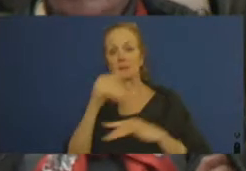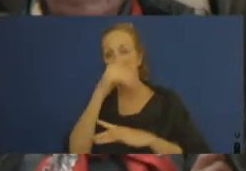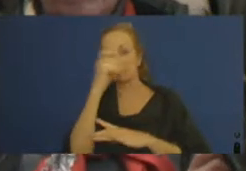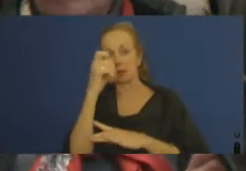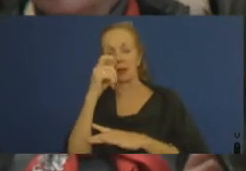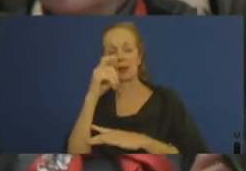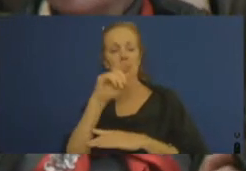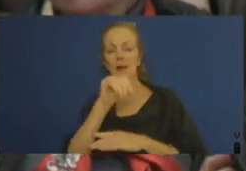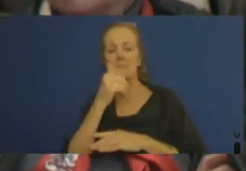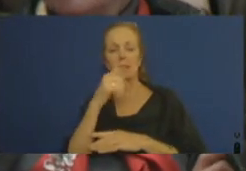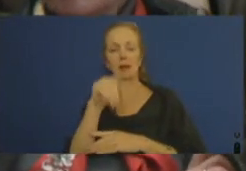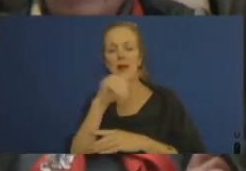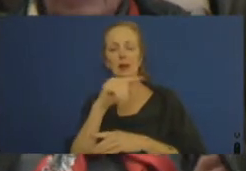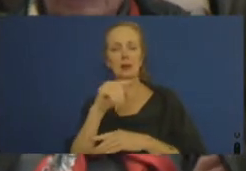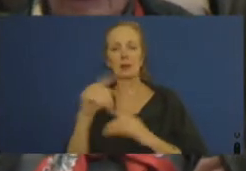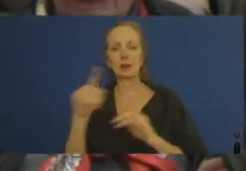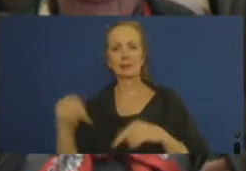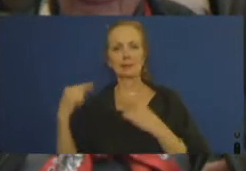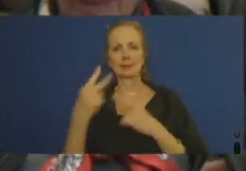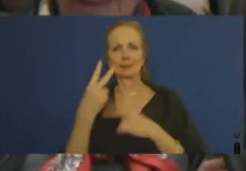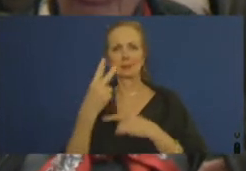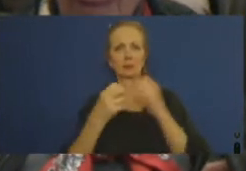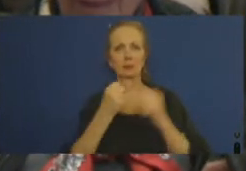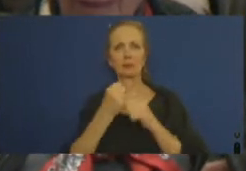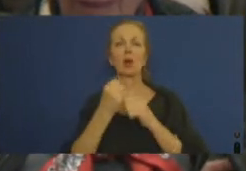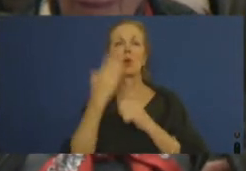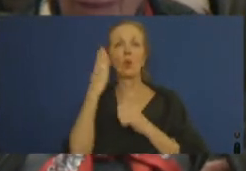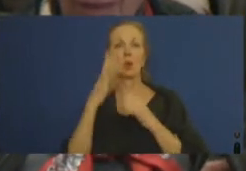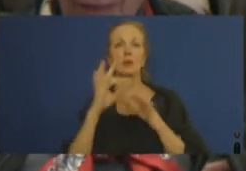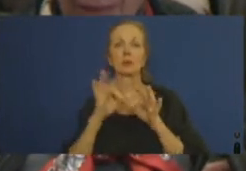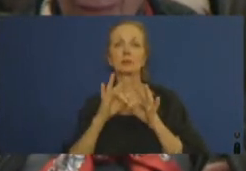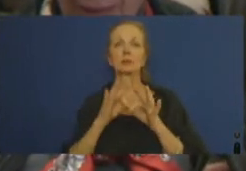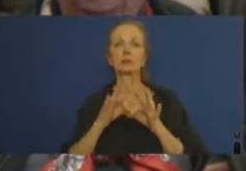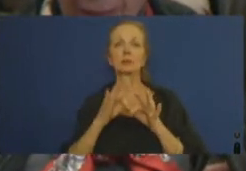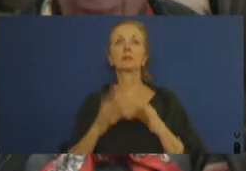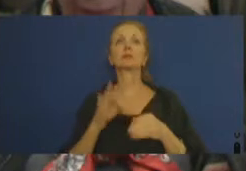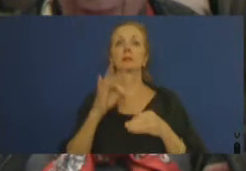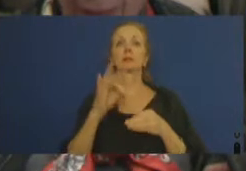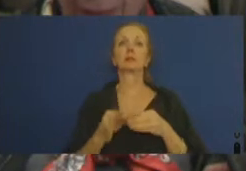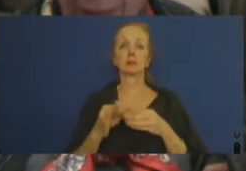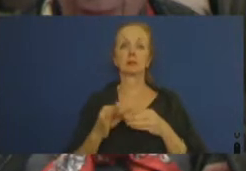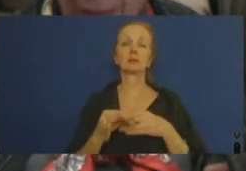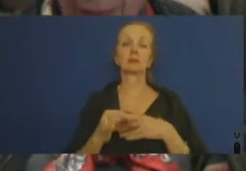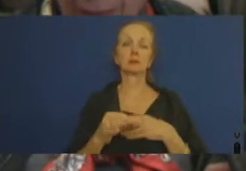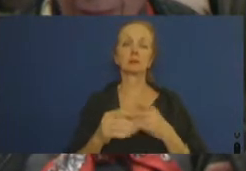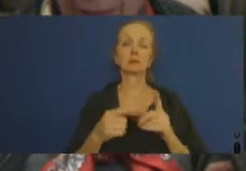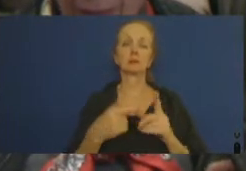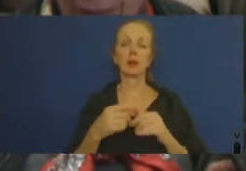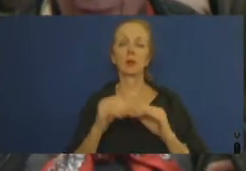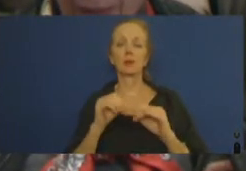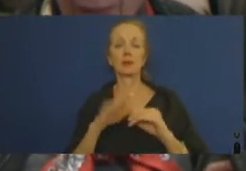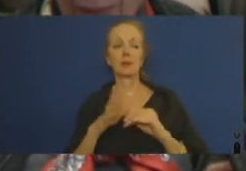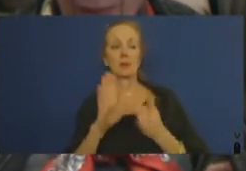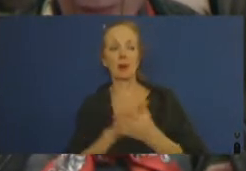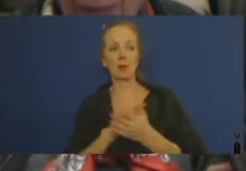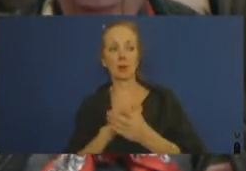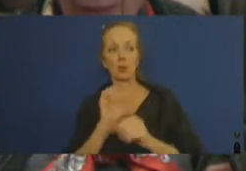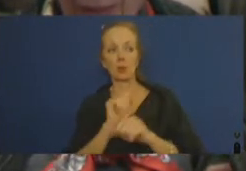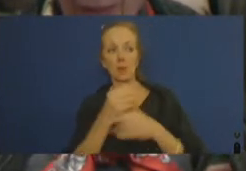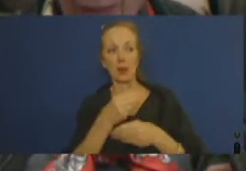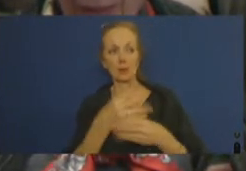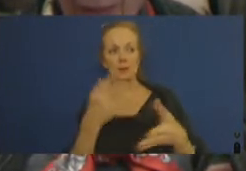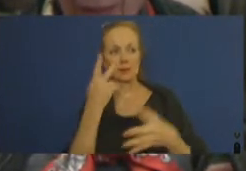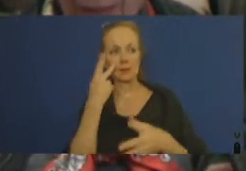study that's been going on for 2 years, that's going to be delayed. I did bring some paperwork I was going to hand out at the end of this for you to see the new